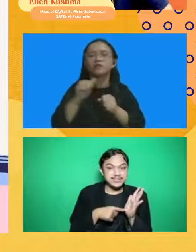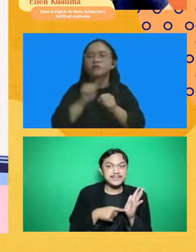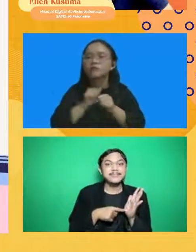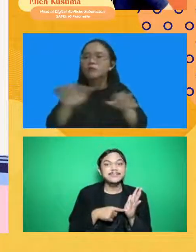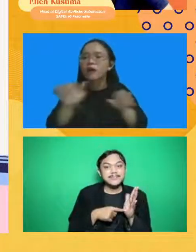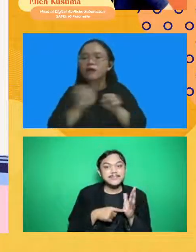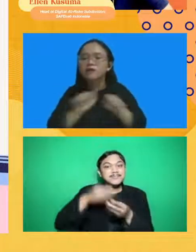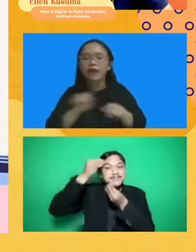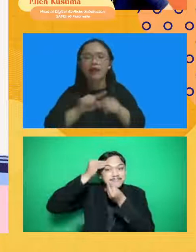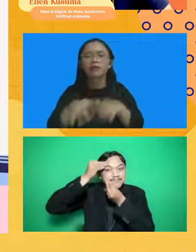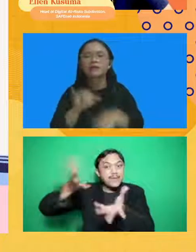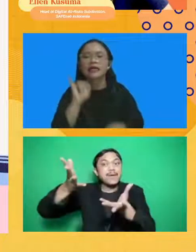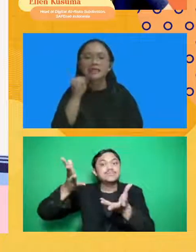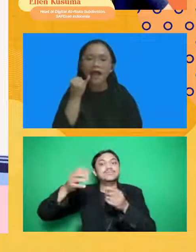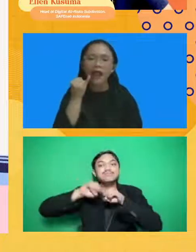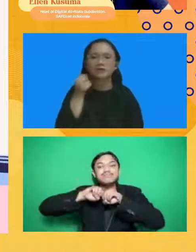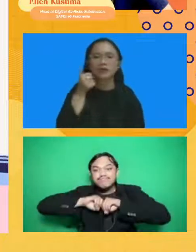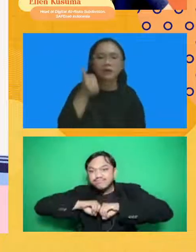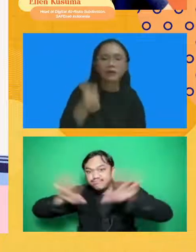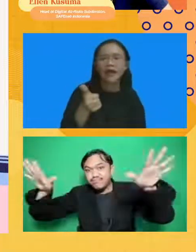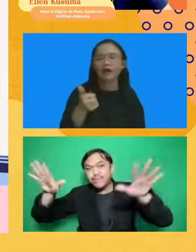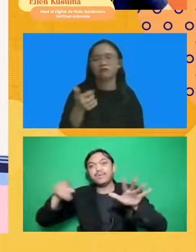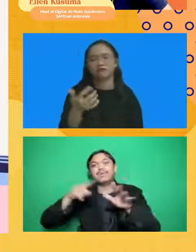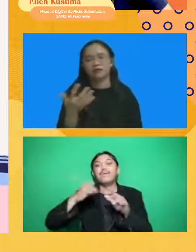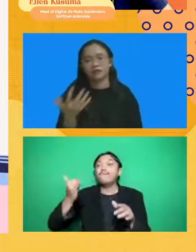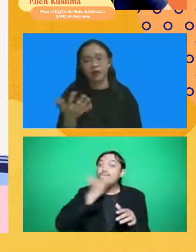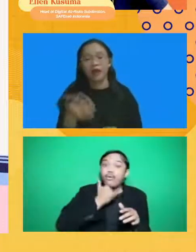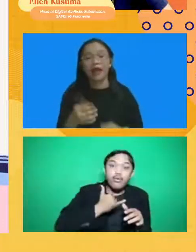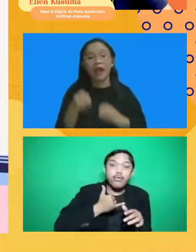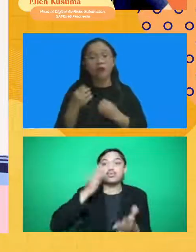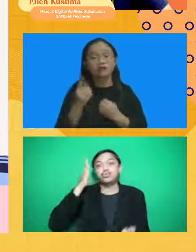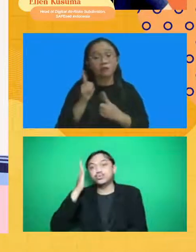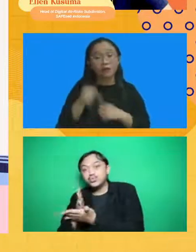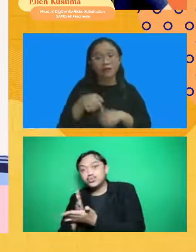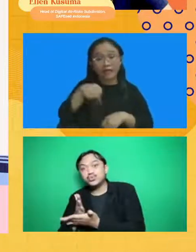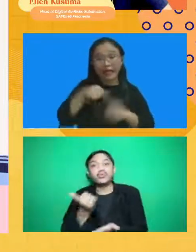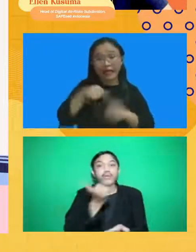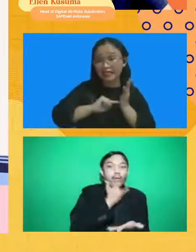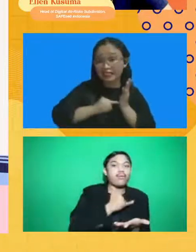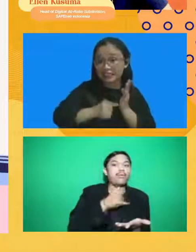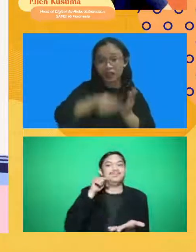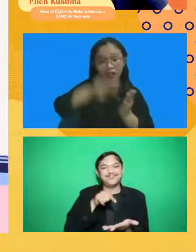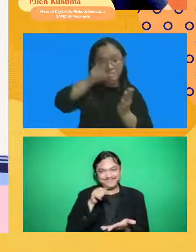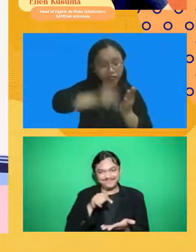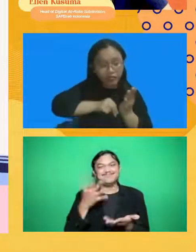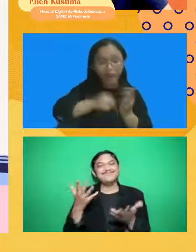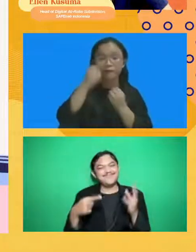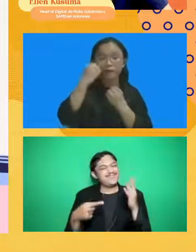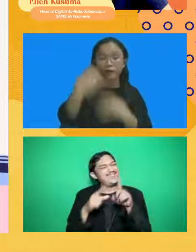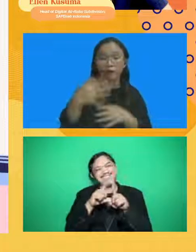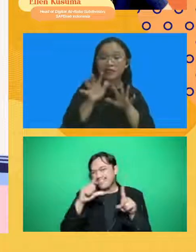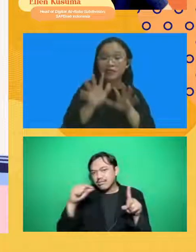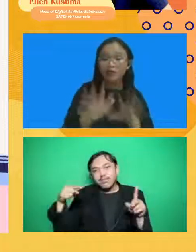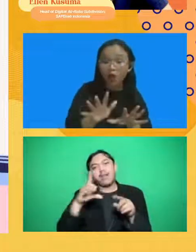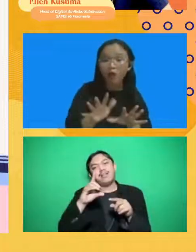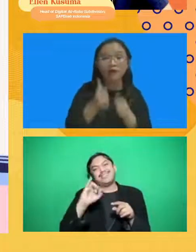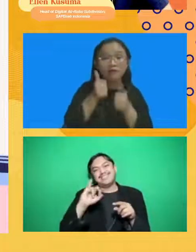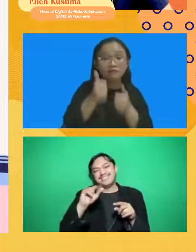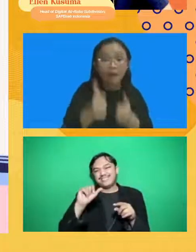But it's not only information. Right now, it also contains our digital